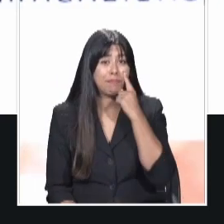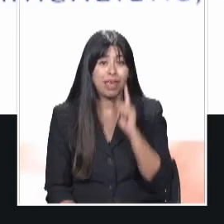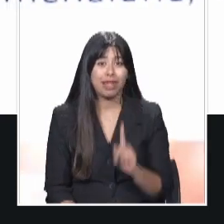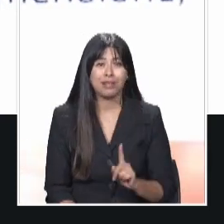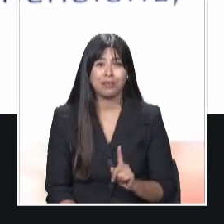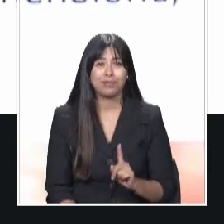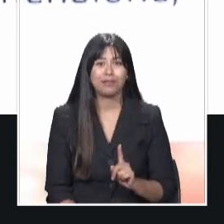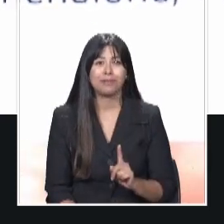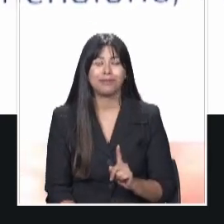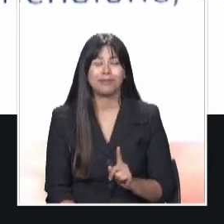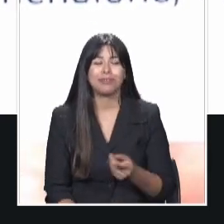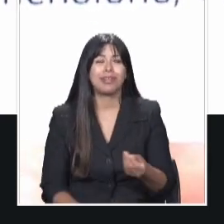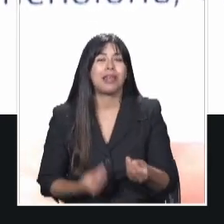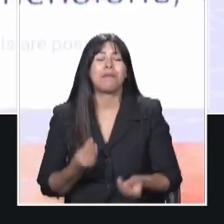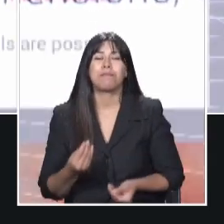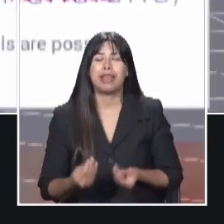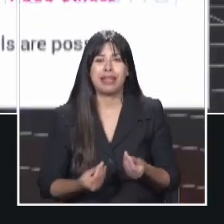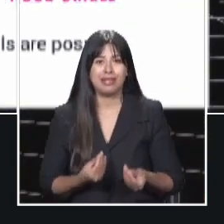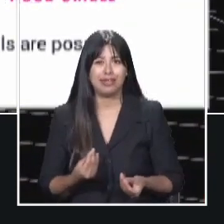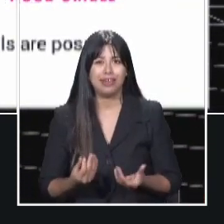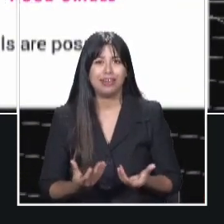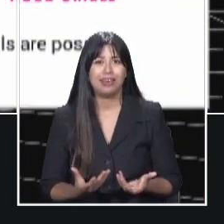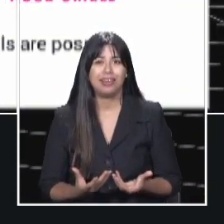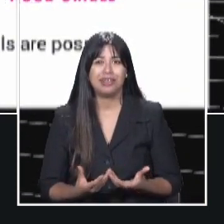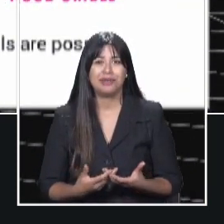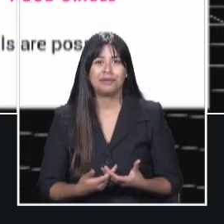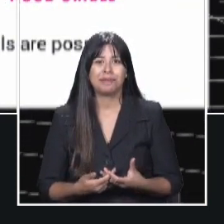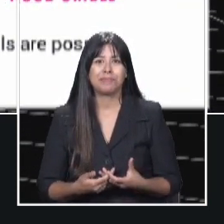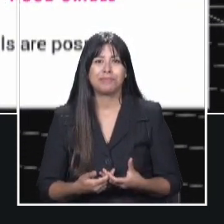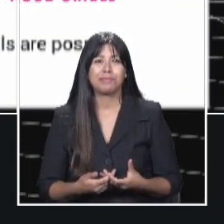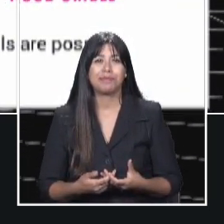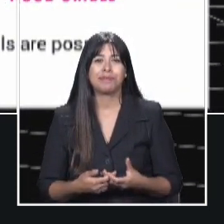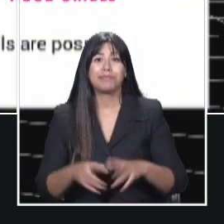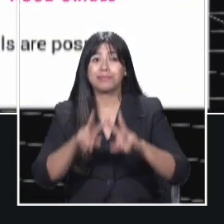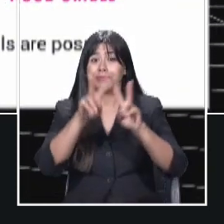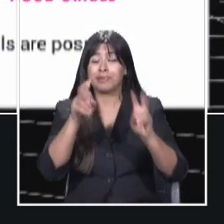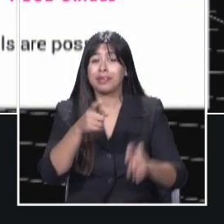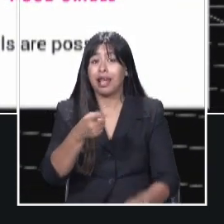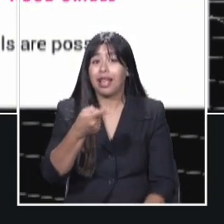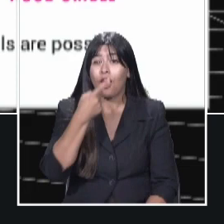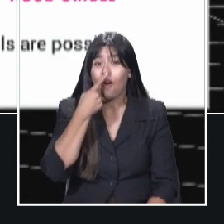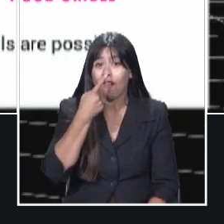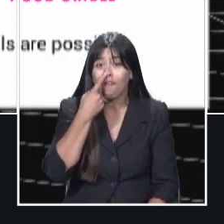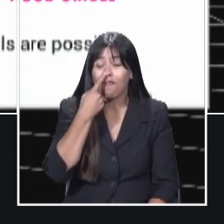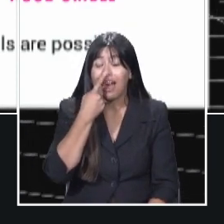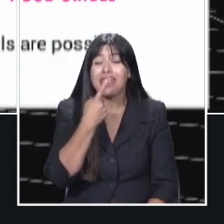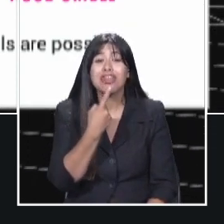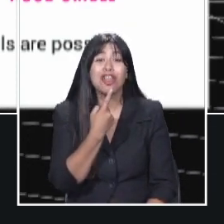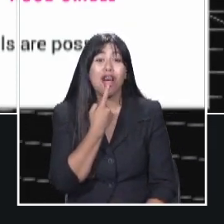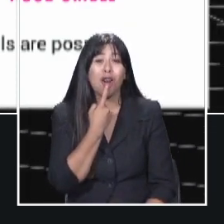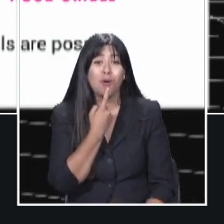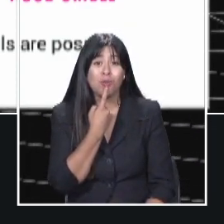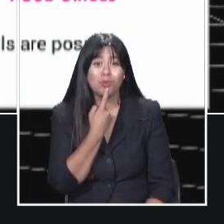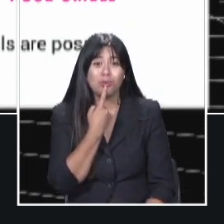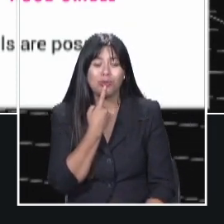when it comes to smell and taste, that's a much, much complicated